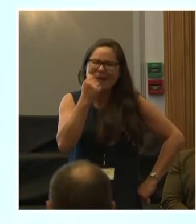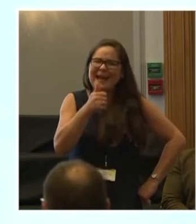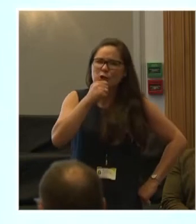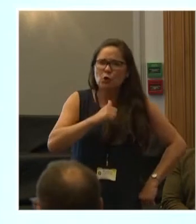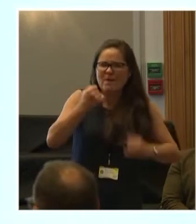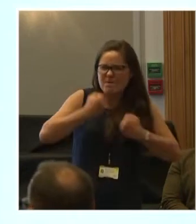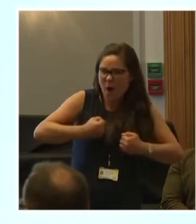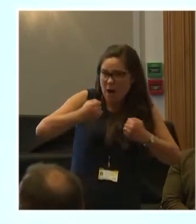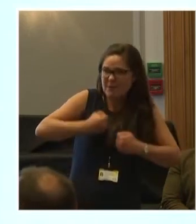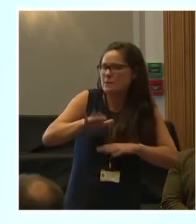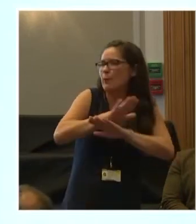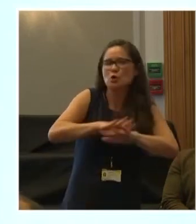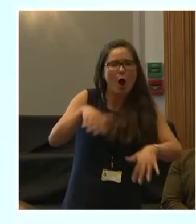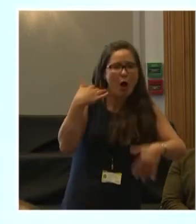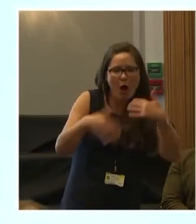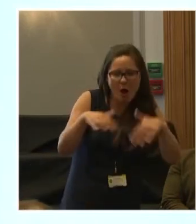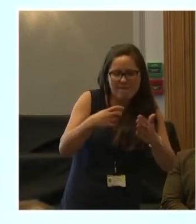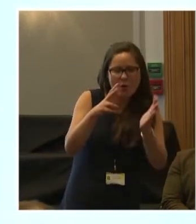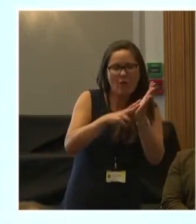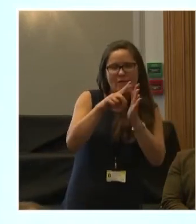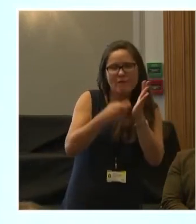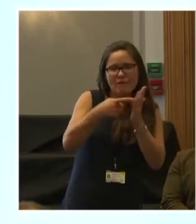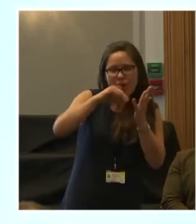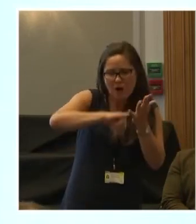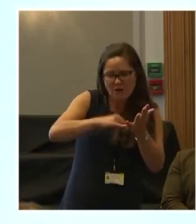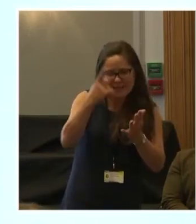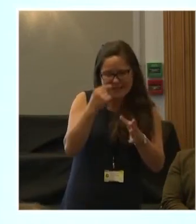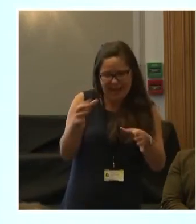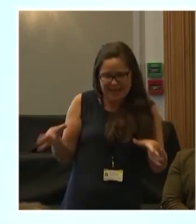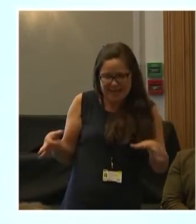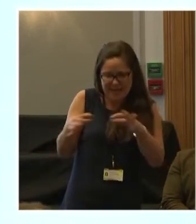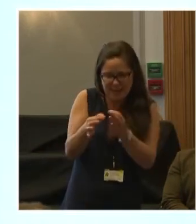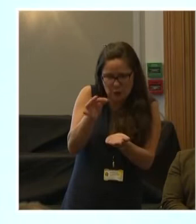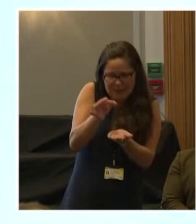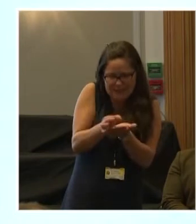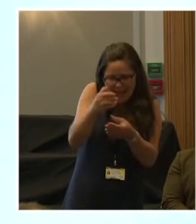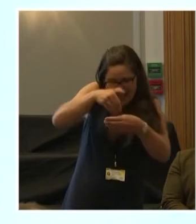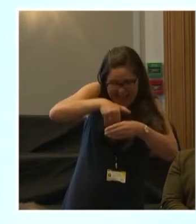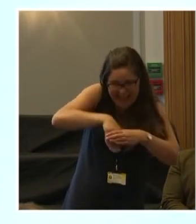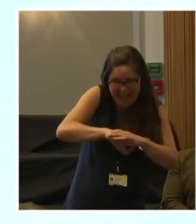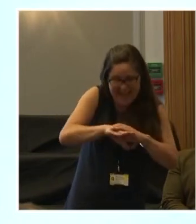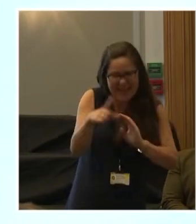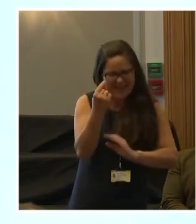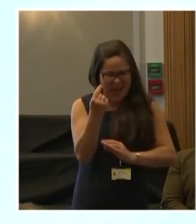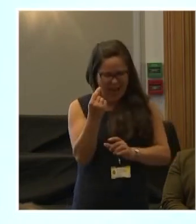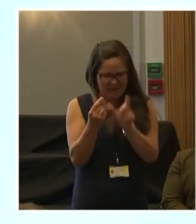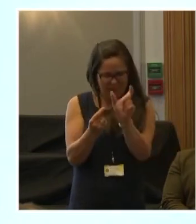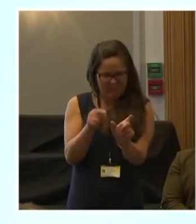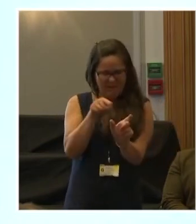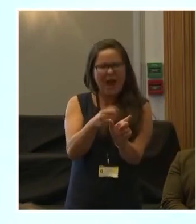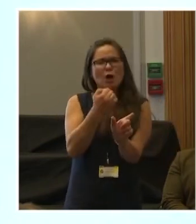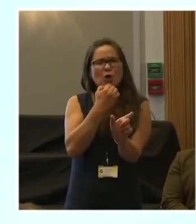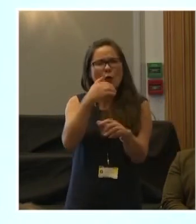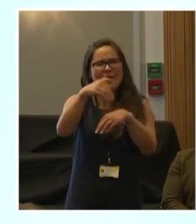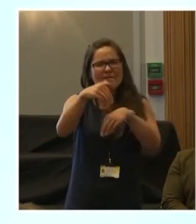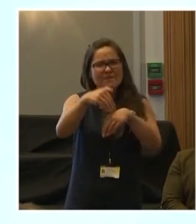tools into the retinal cells in order to edit and correct the defective gene code. Rather than targeting the